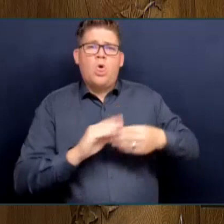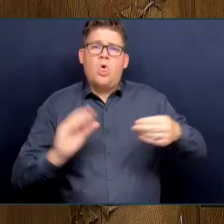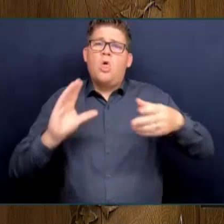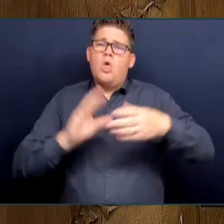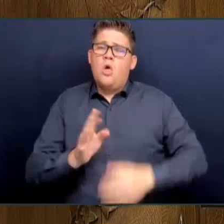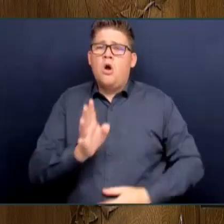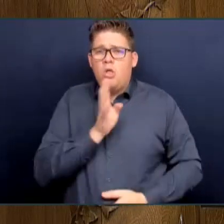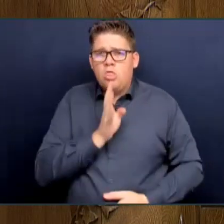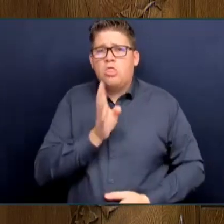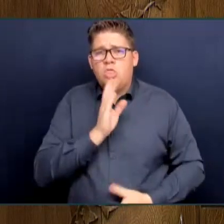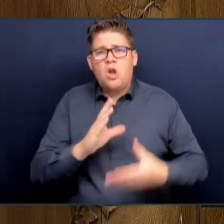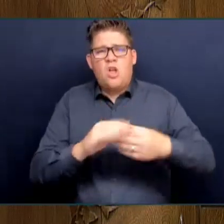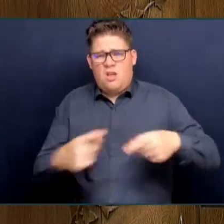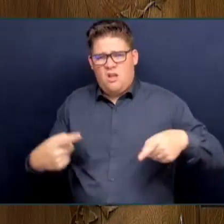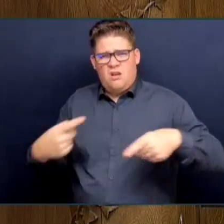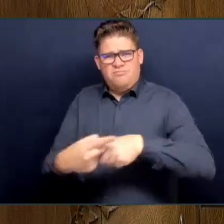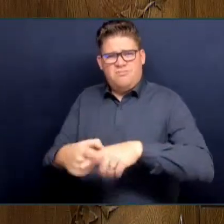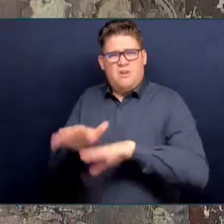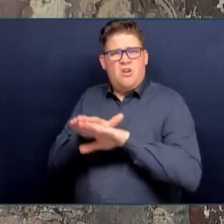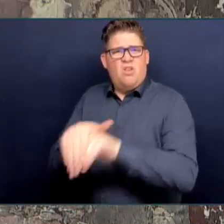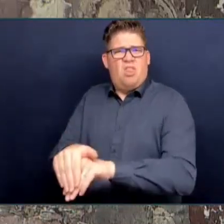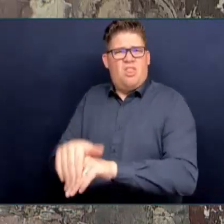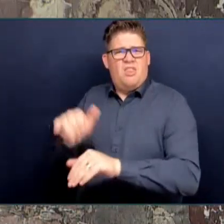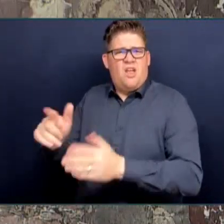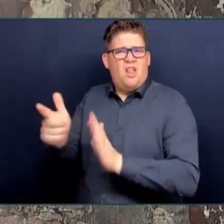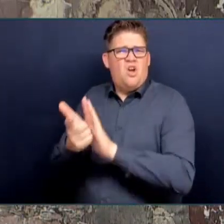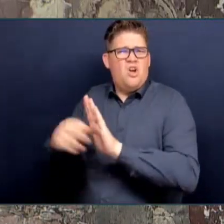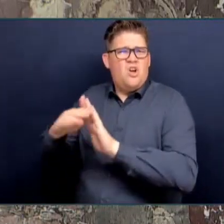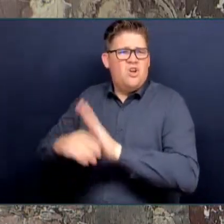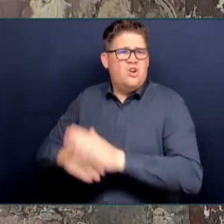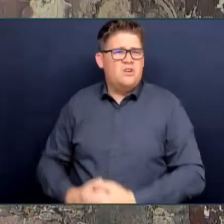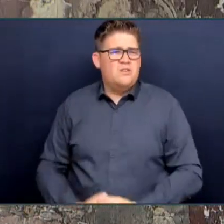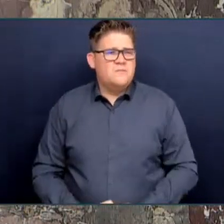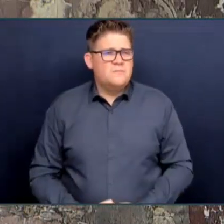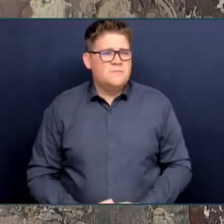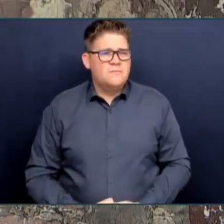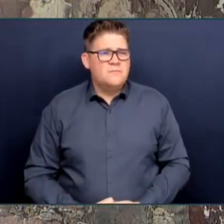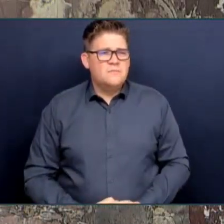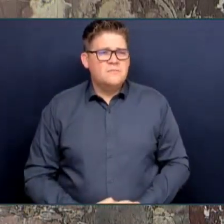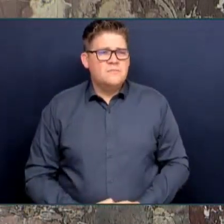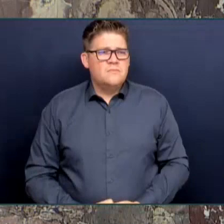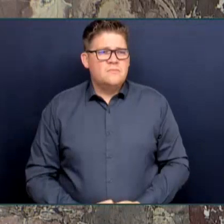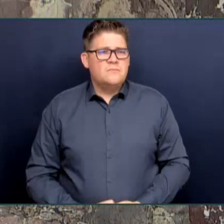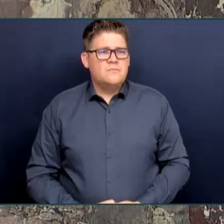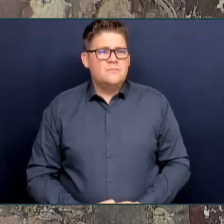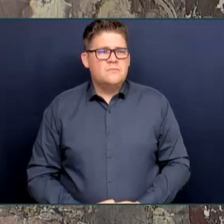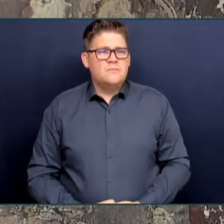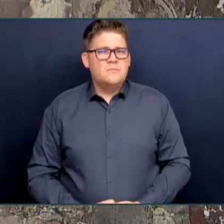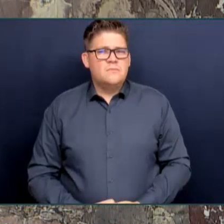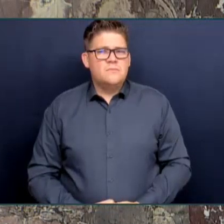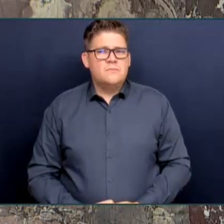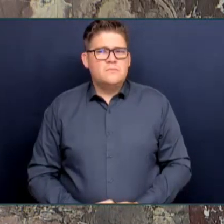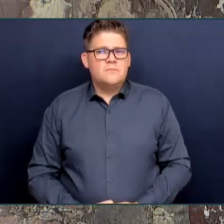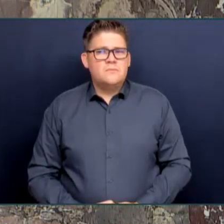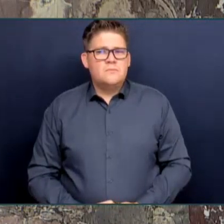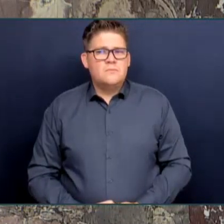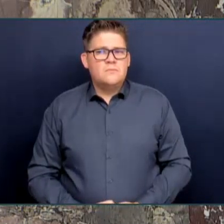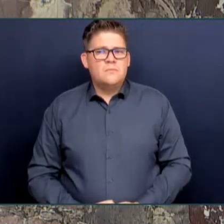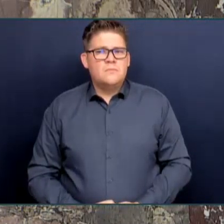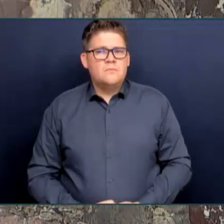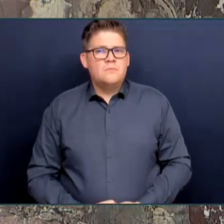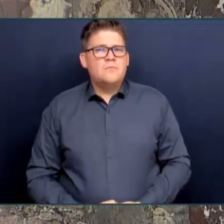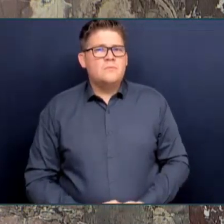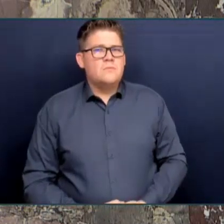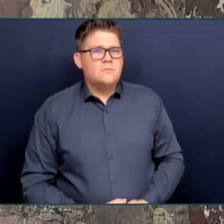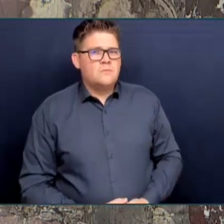Premier. Thank you so much, Honourable Speaker. It's hard to know where to begin with the member's question, but what I can say